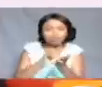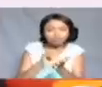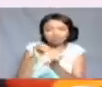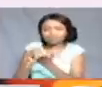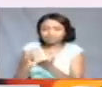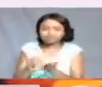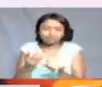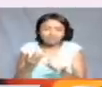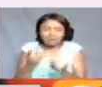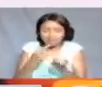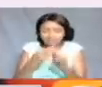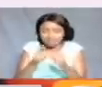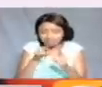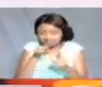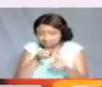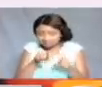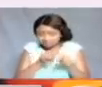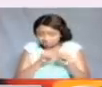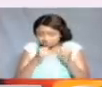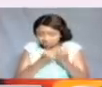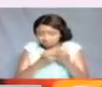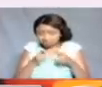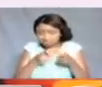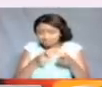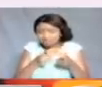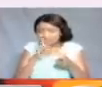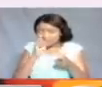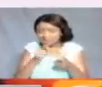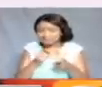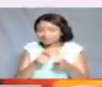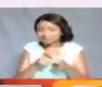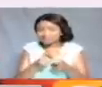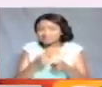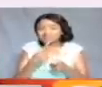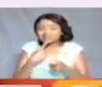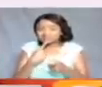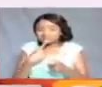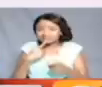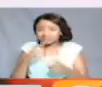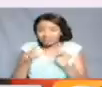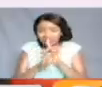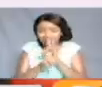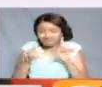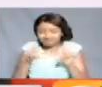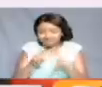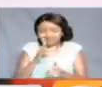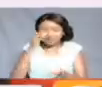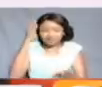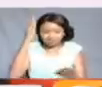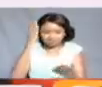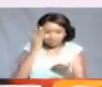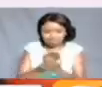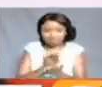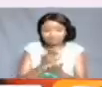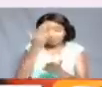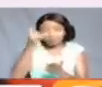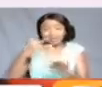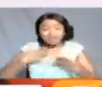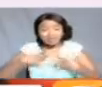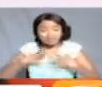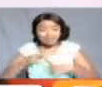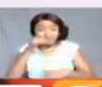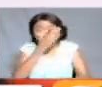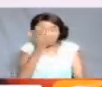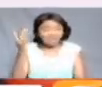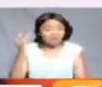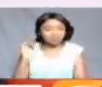it's about, you know, they have to stay true to their content and they have to stay very authentic to their audiences, because the audiences are very smart people at the end